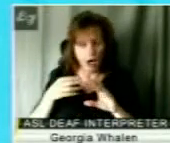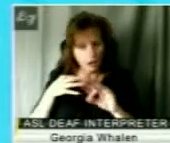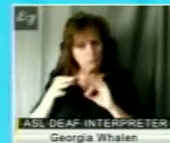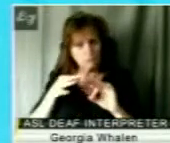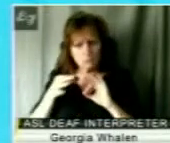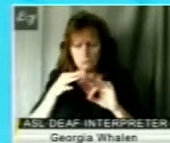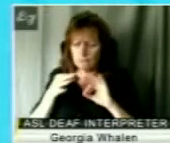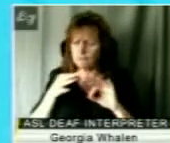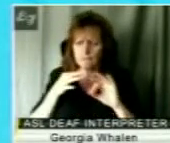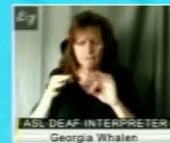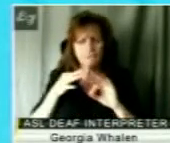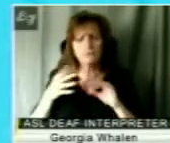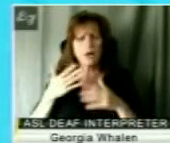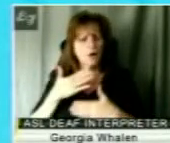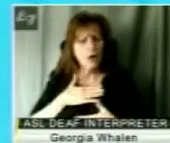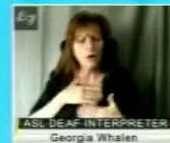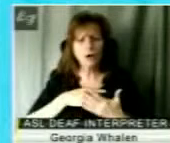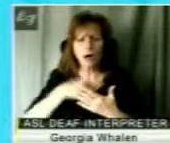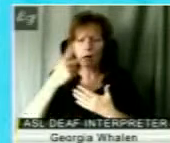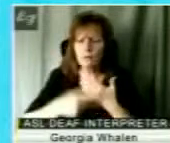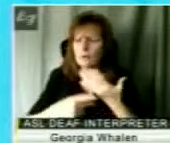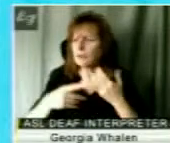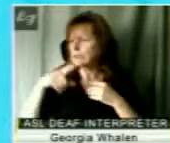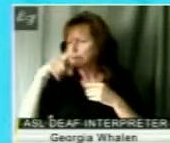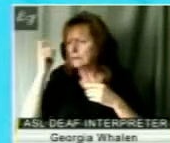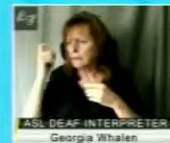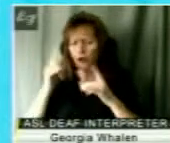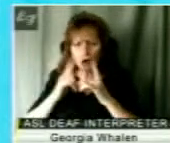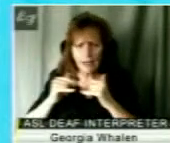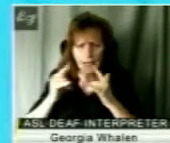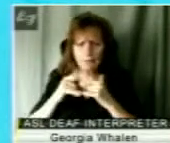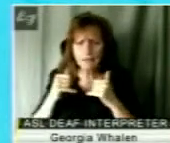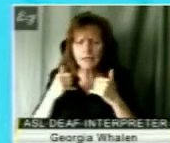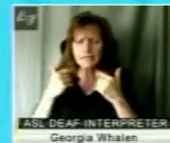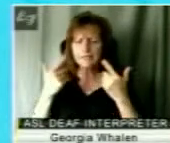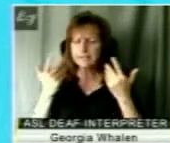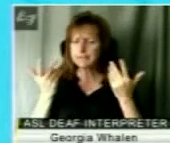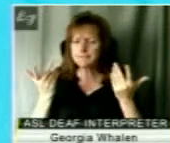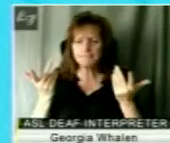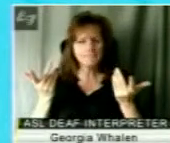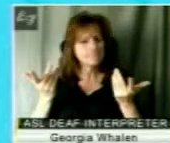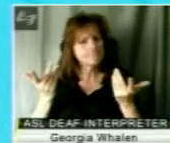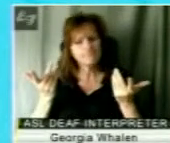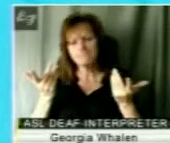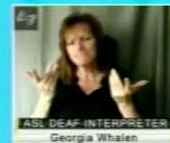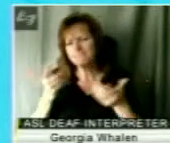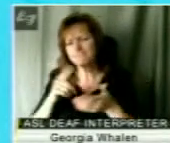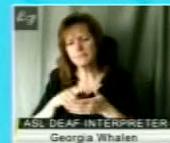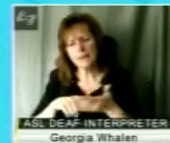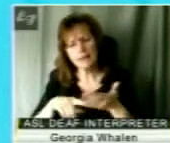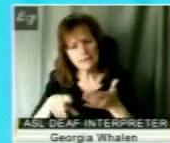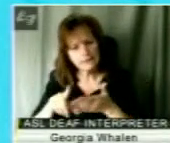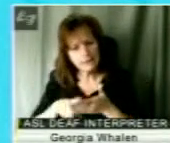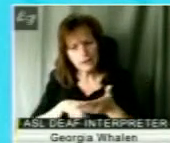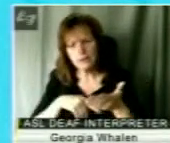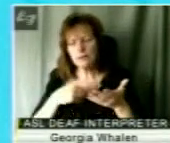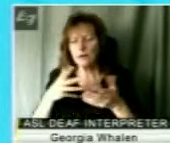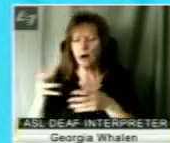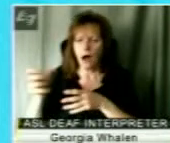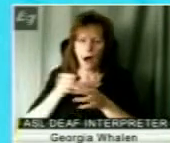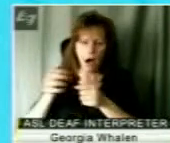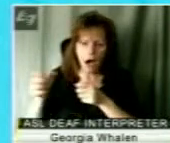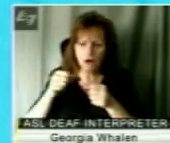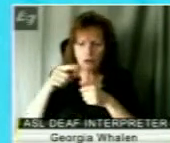recreation this summer in terms of us not running our usual summer camp programs and our not hiring our students to